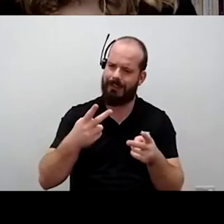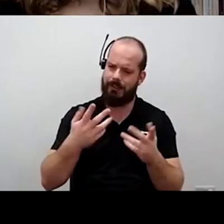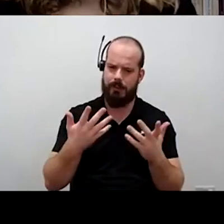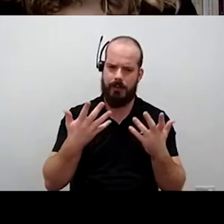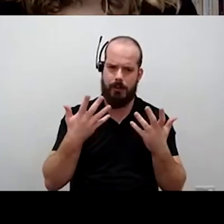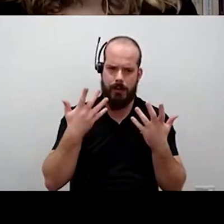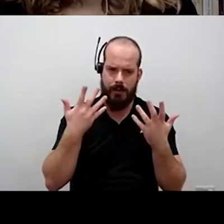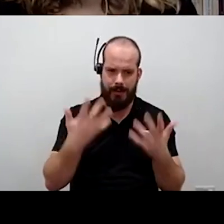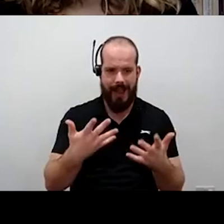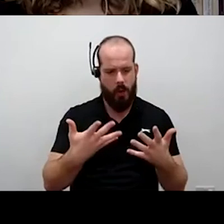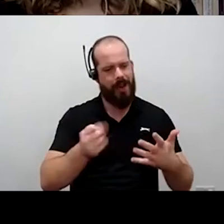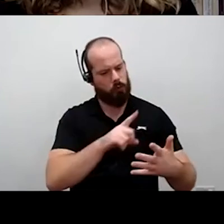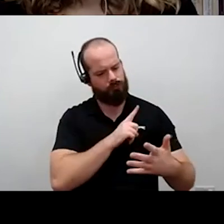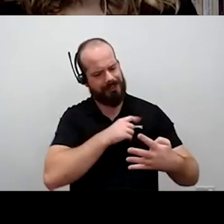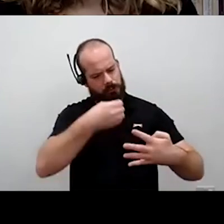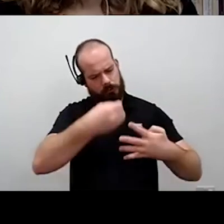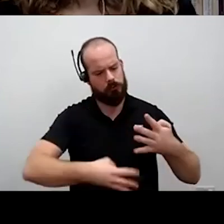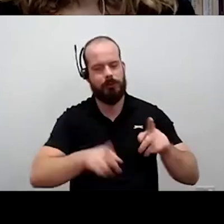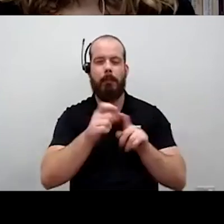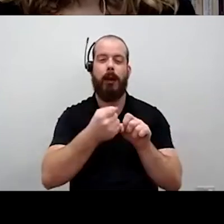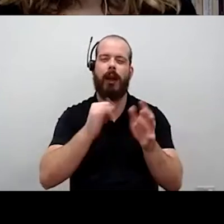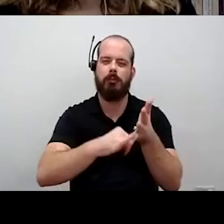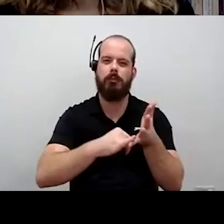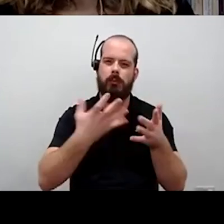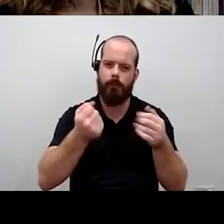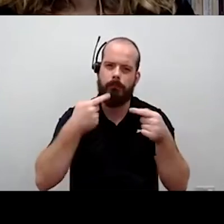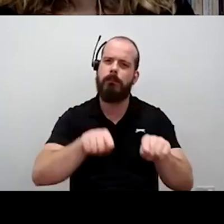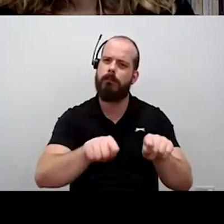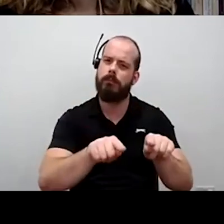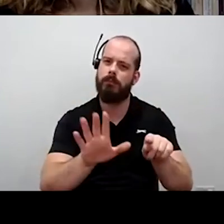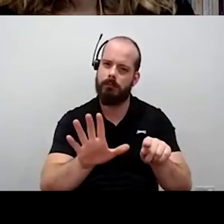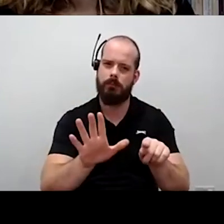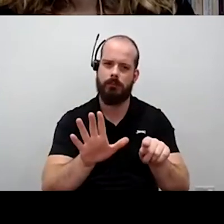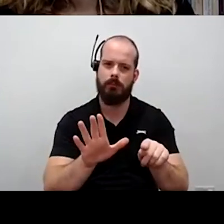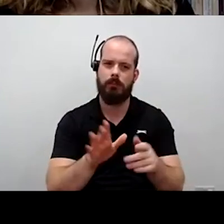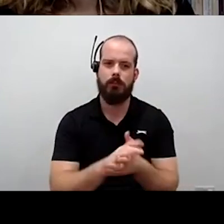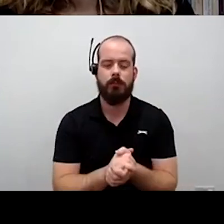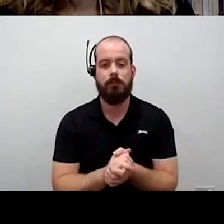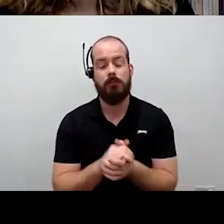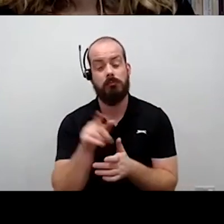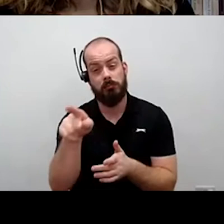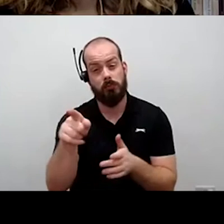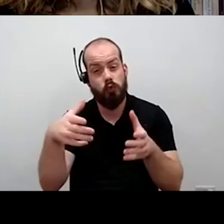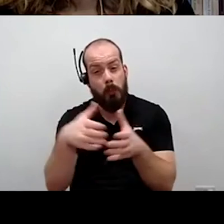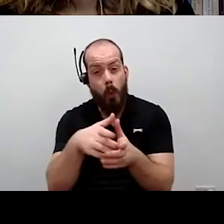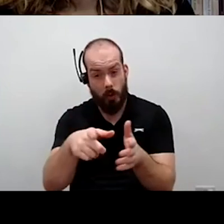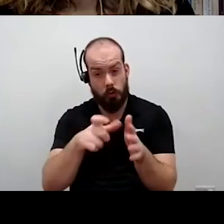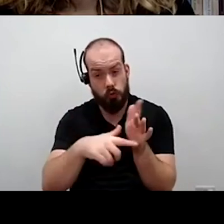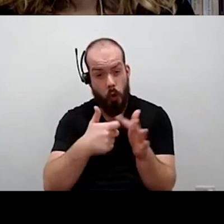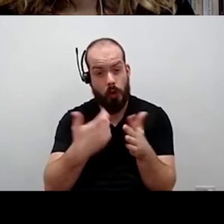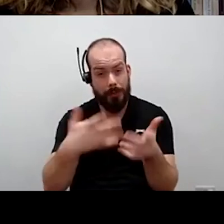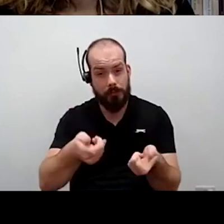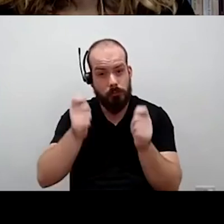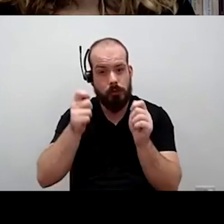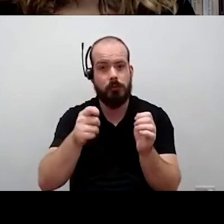for reasons that have been said, like in the way gas is. There's a possible argument on small modular reactors, which have been mentioned here. By the way, where do